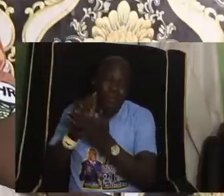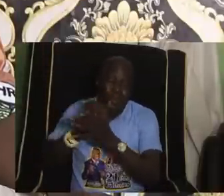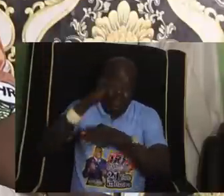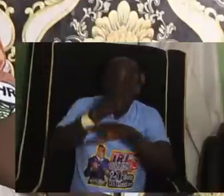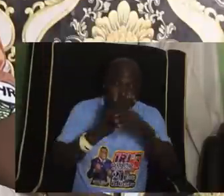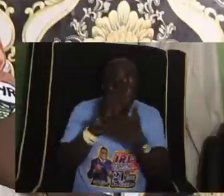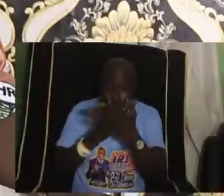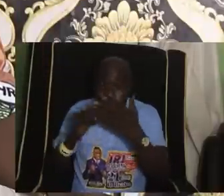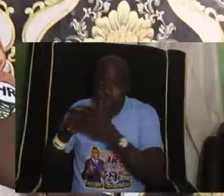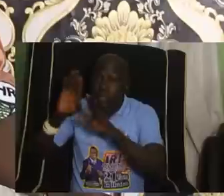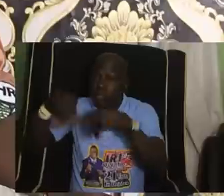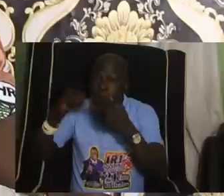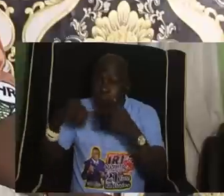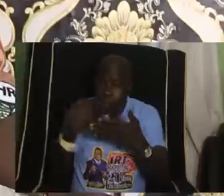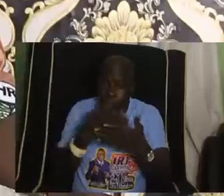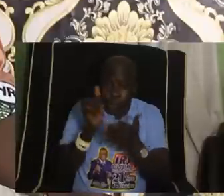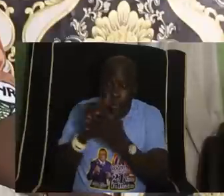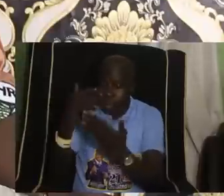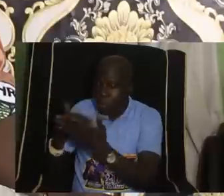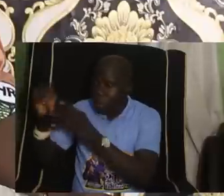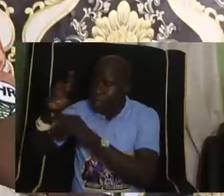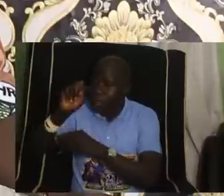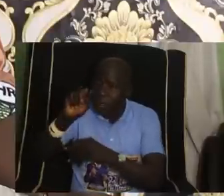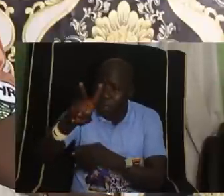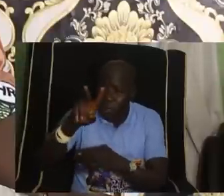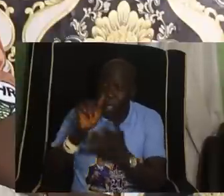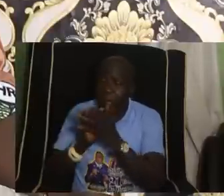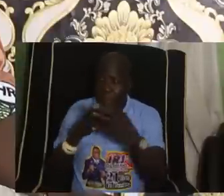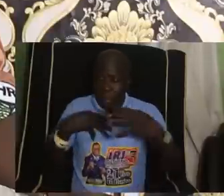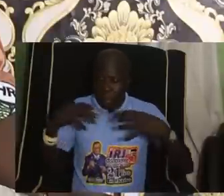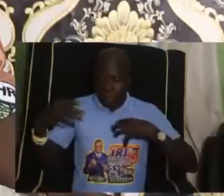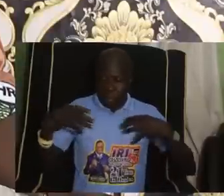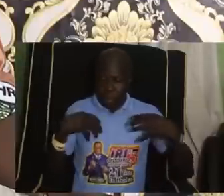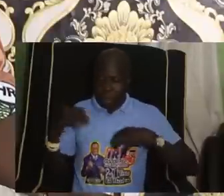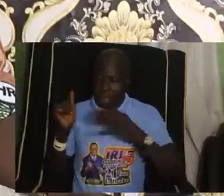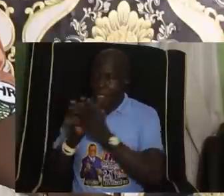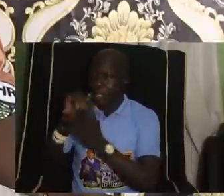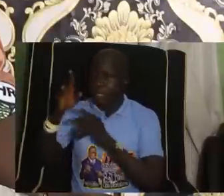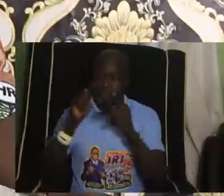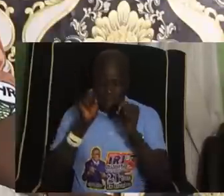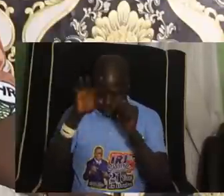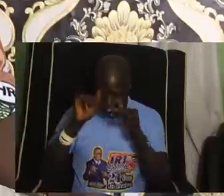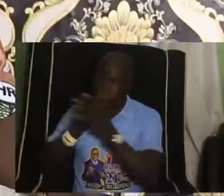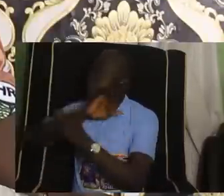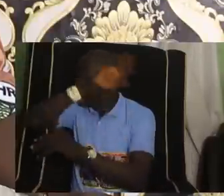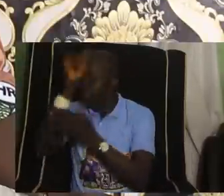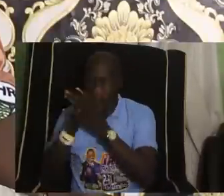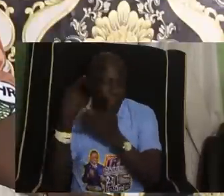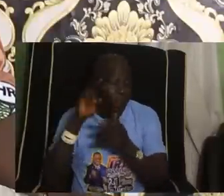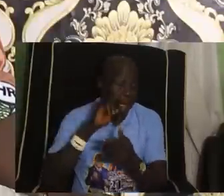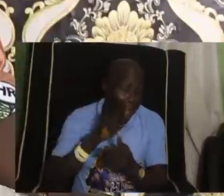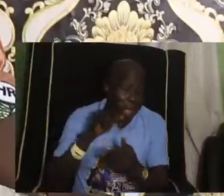he has sent somebody to give her money to buy plasma tv and she complained that it's not the plasma tv that is necessary for